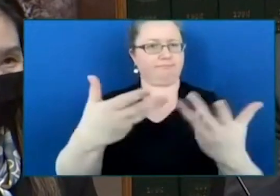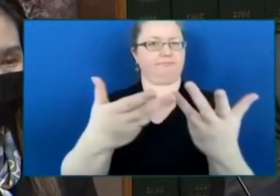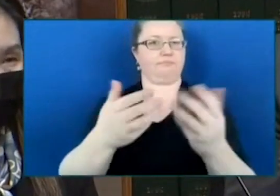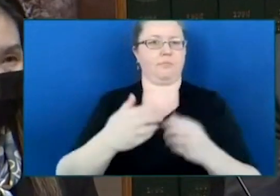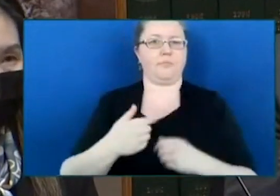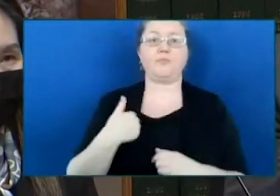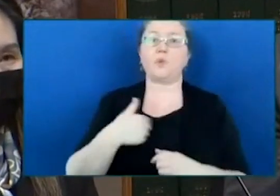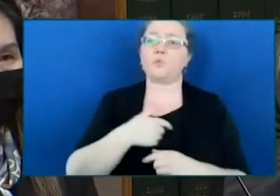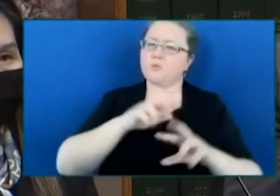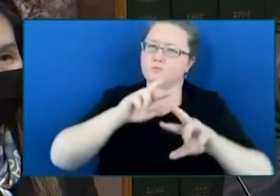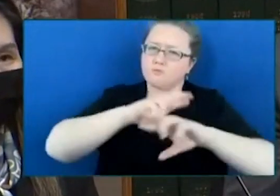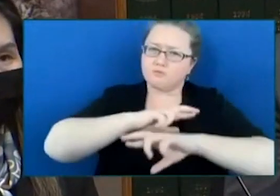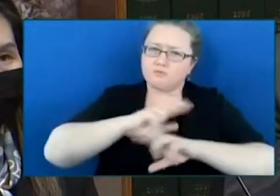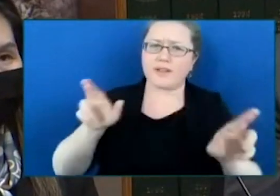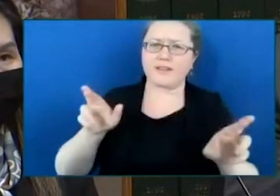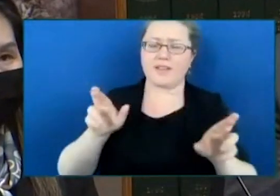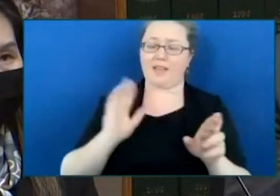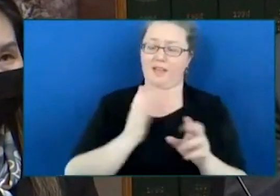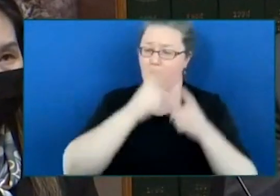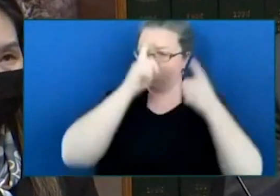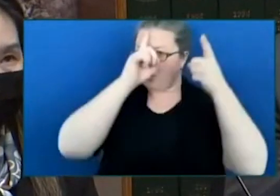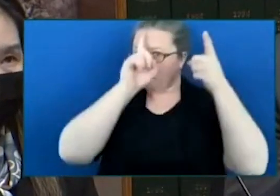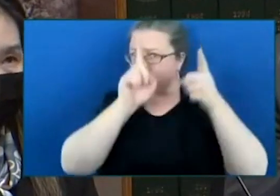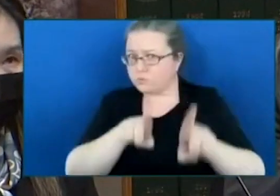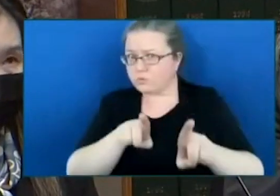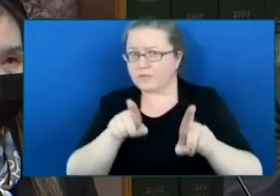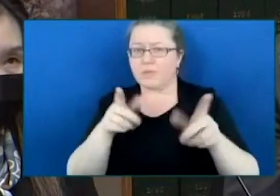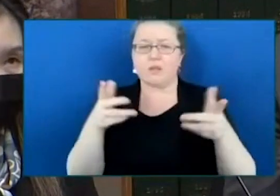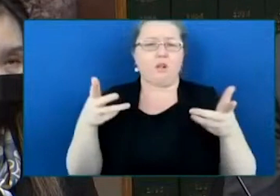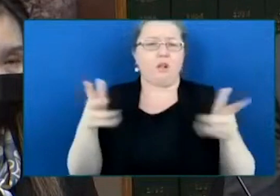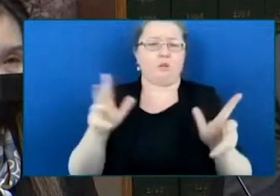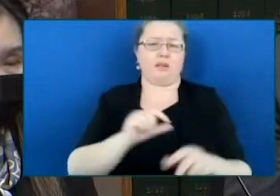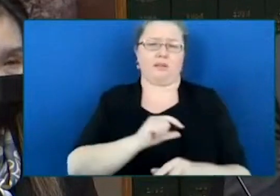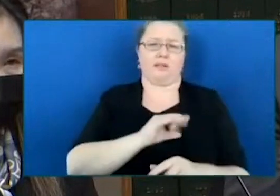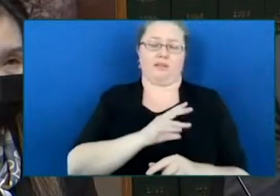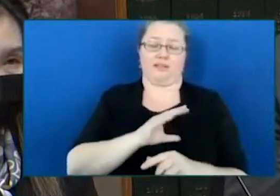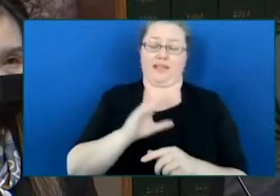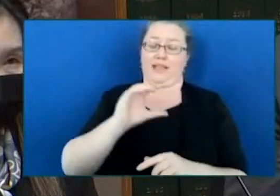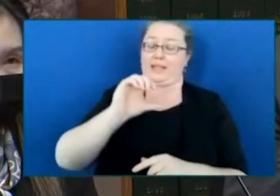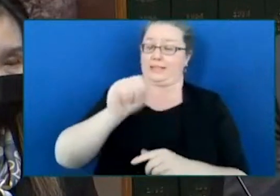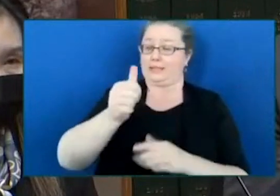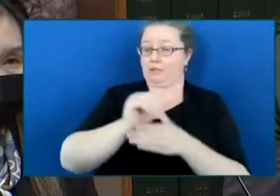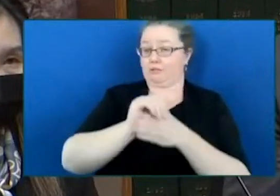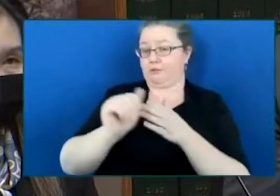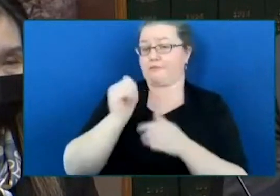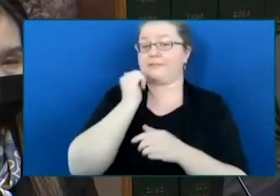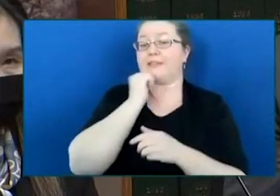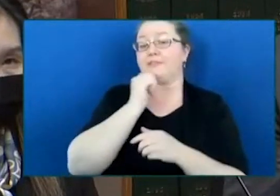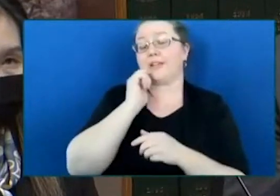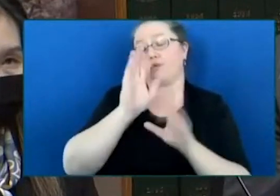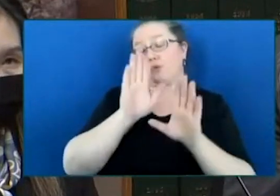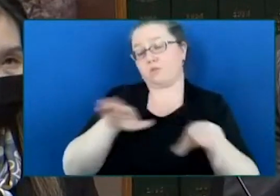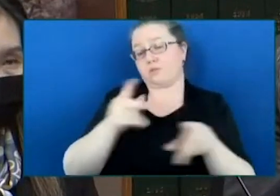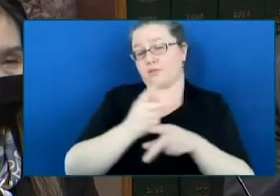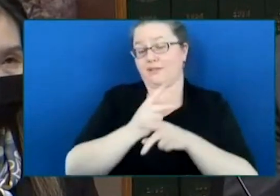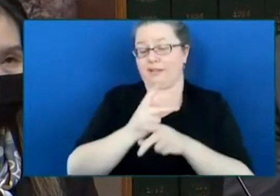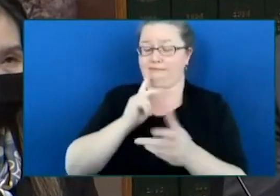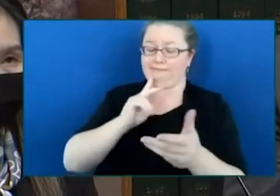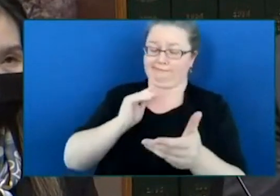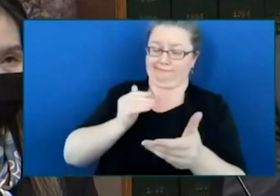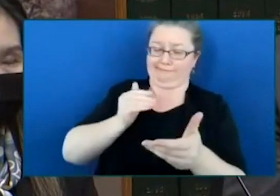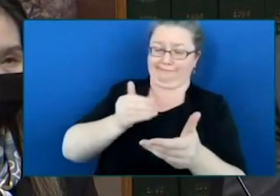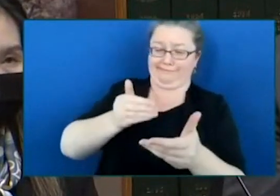historic agreement is now in place that brings BC closer than ever to $10 a day childcare. Within 7 years,